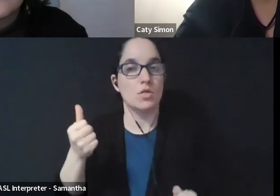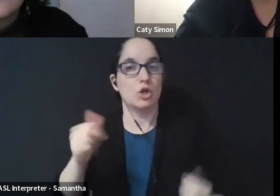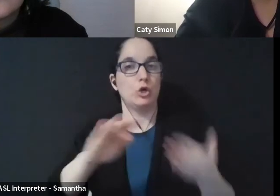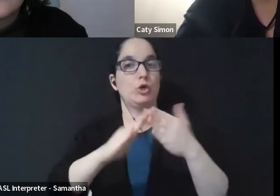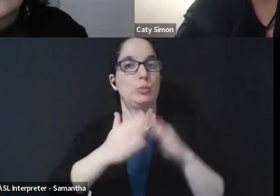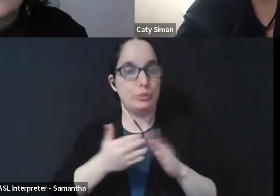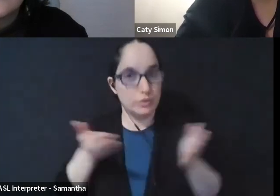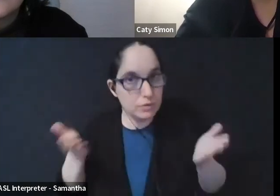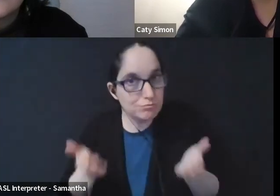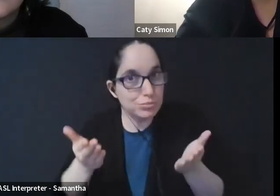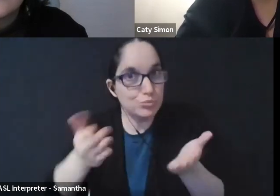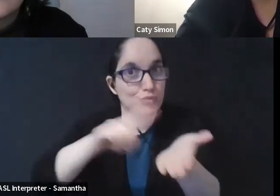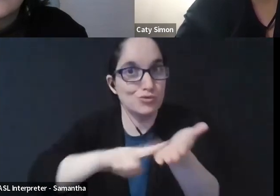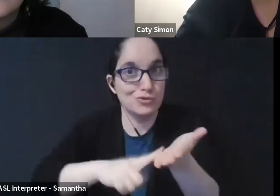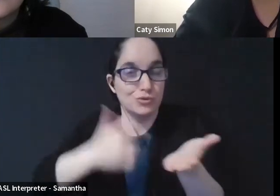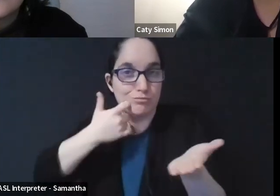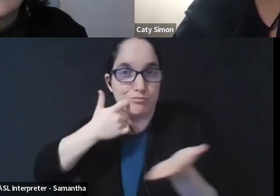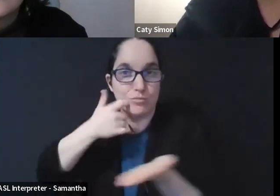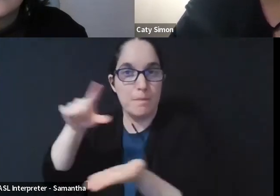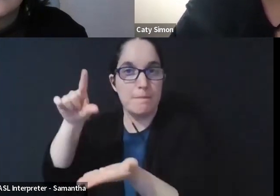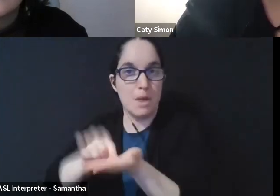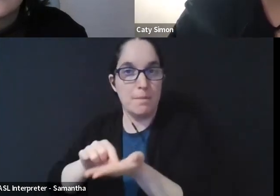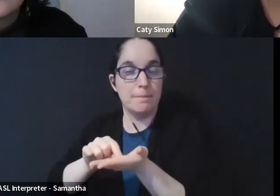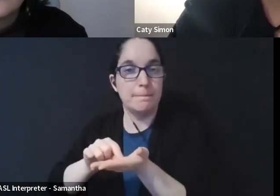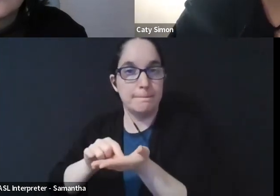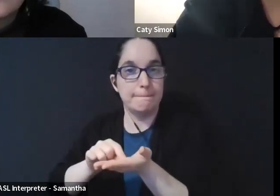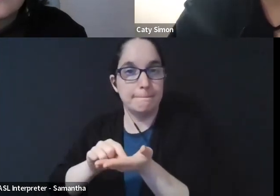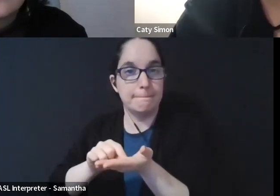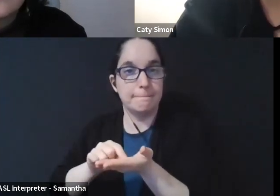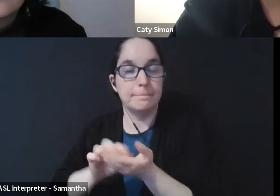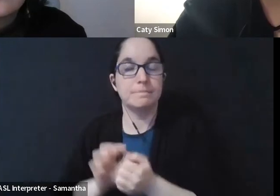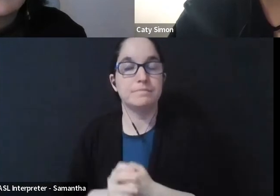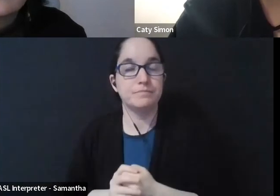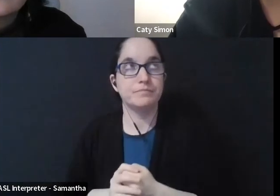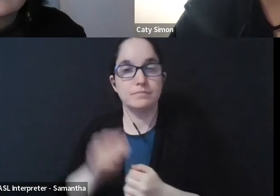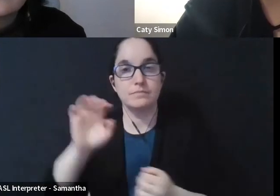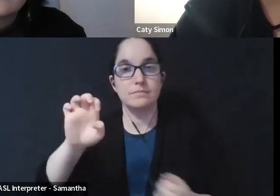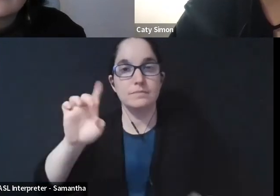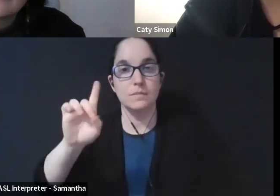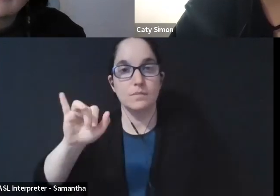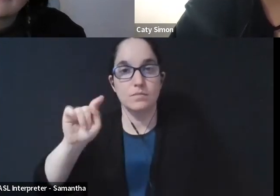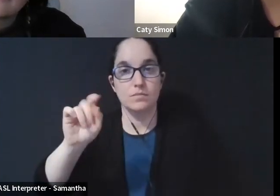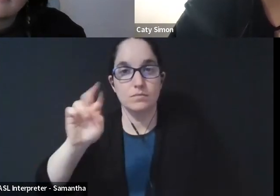community-driven research that we published recently, which is an editorial in